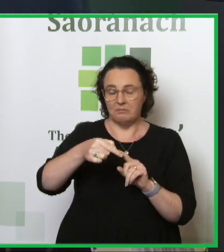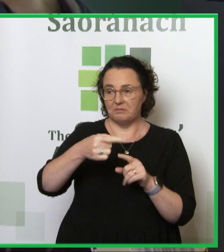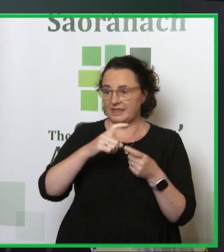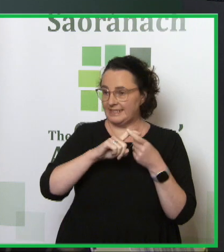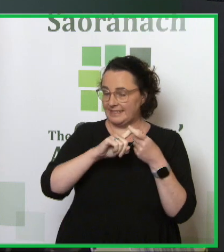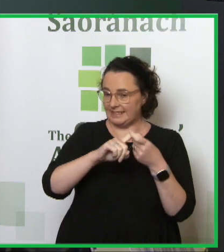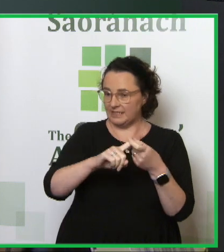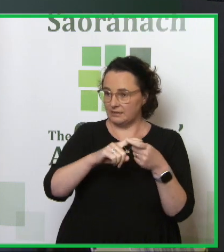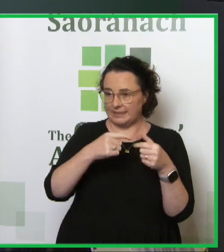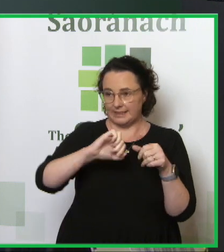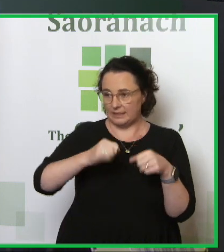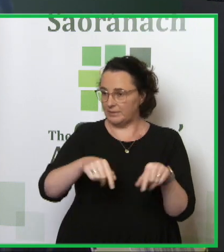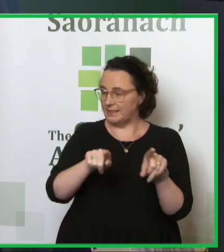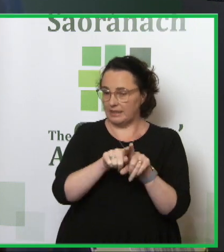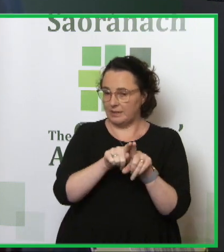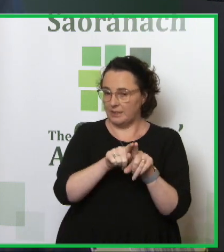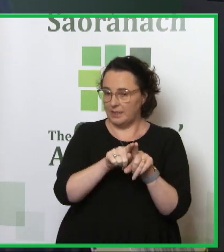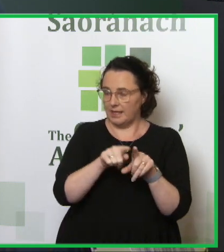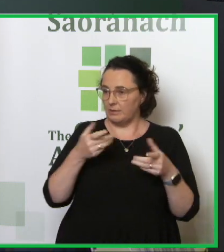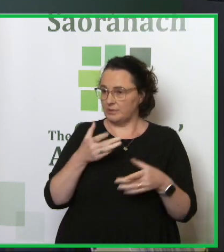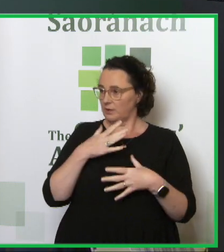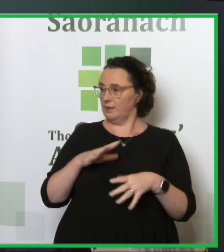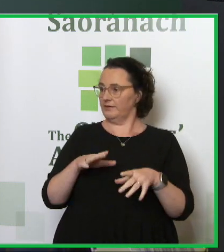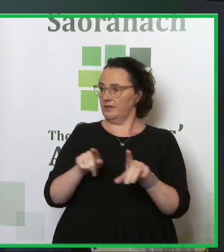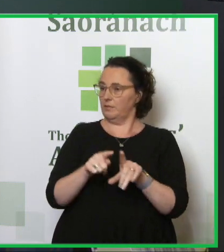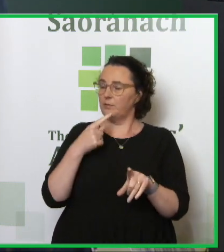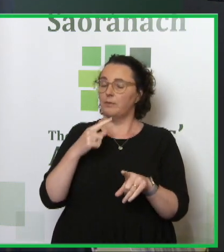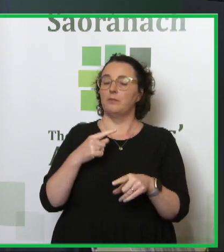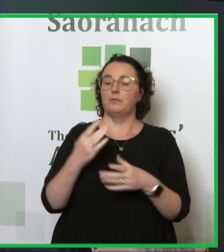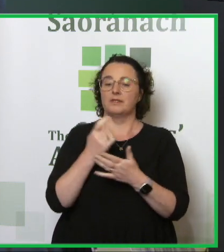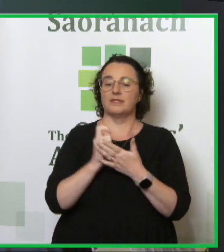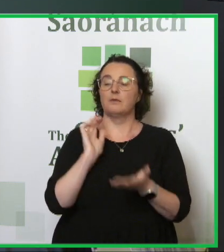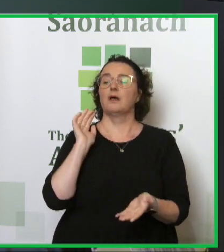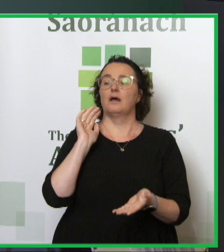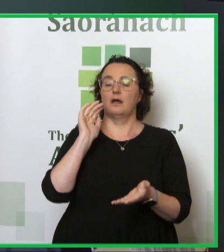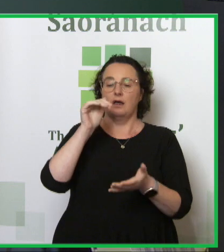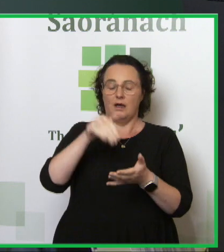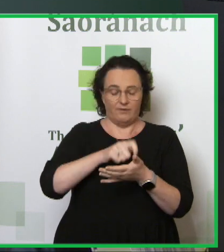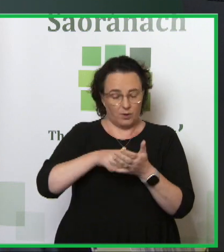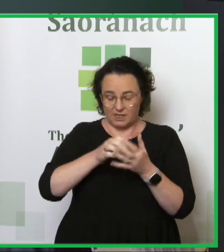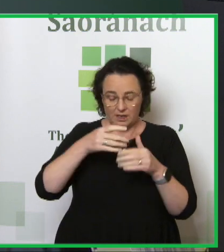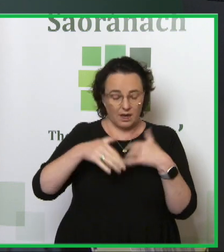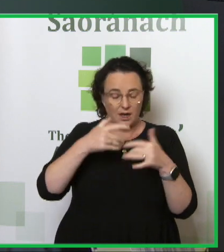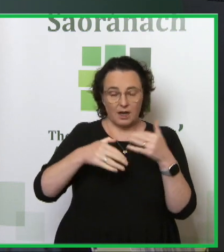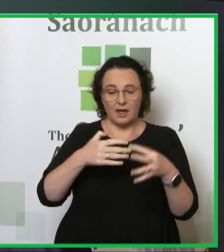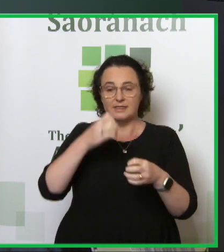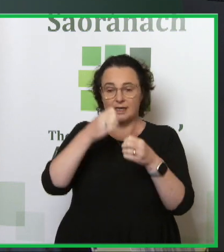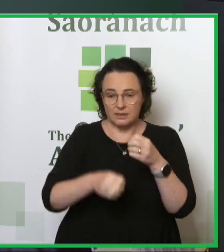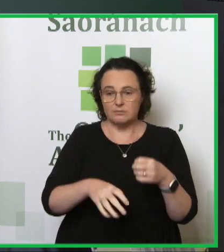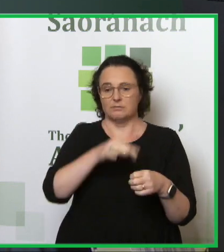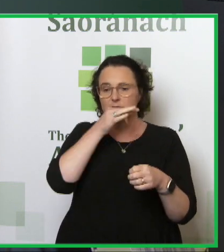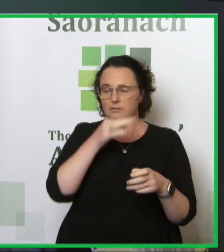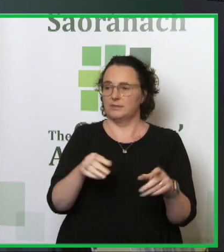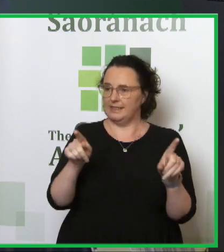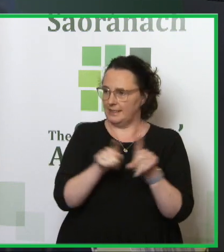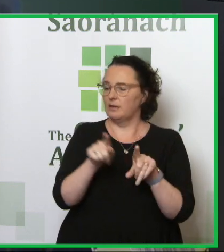or option C for everything. Even though we said initially we didn't want the same thing for everything, we might, when it comes down to the vote, potentially end up with the